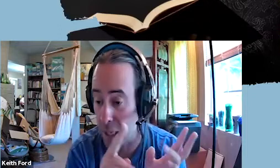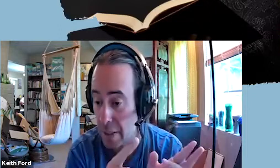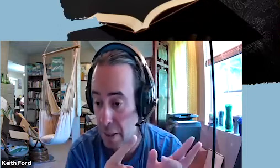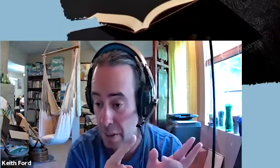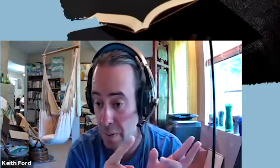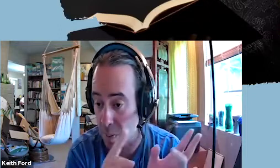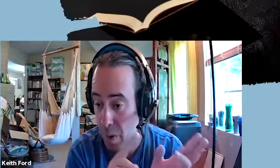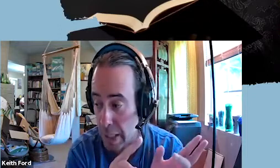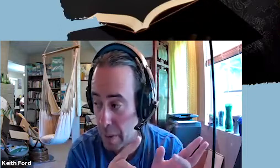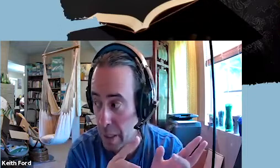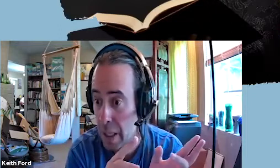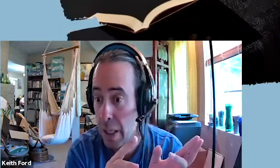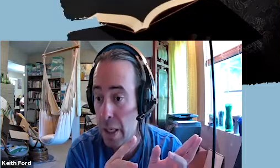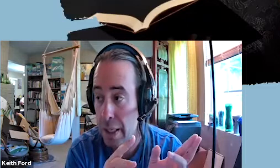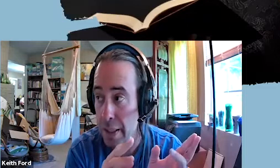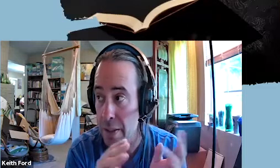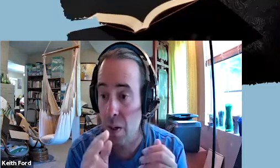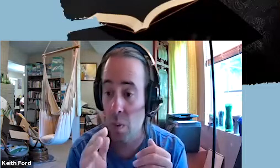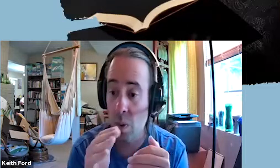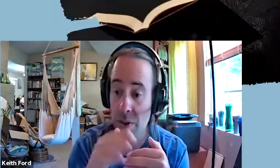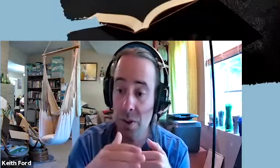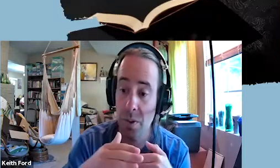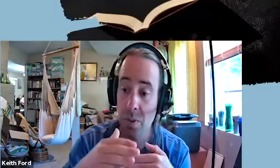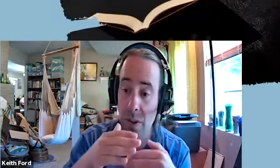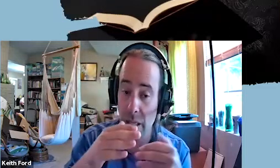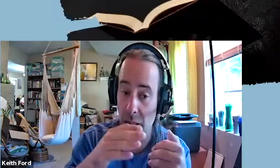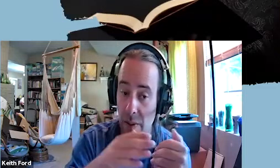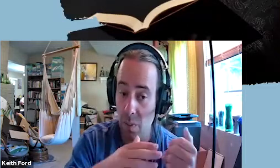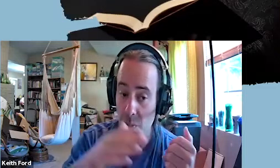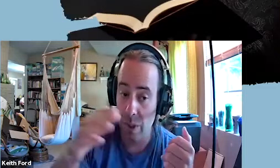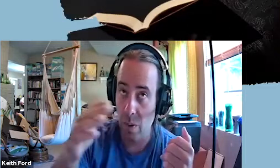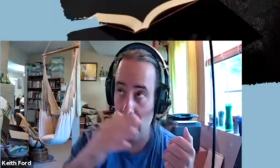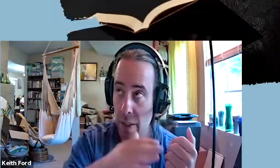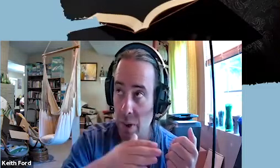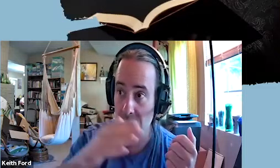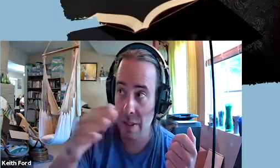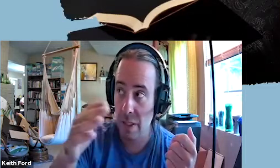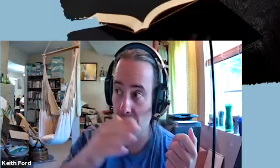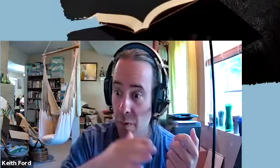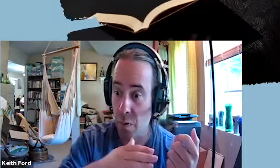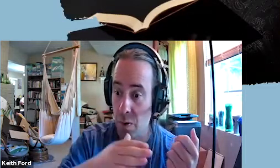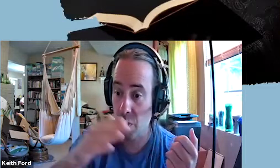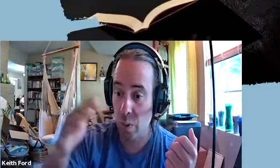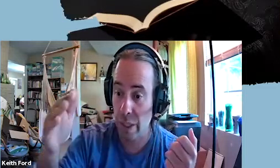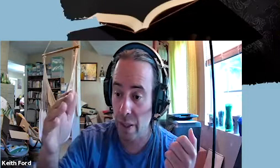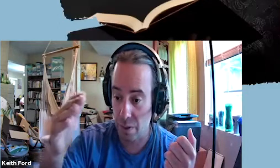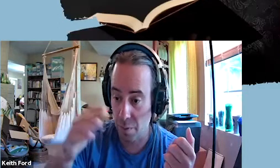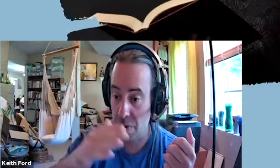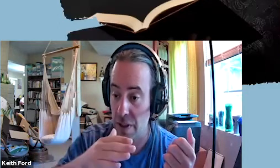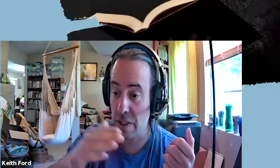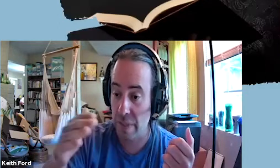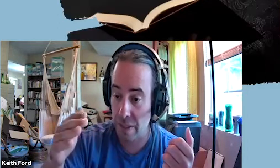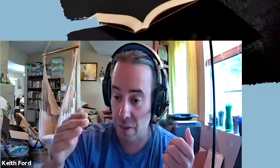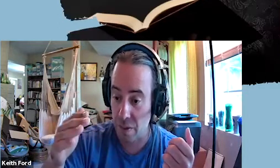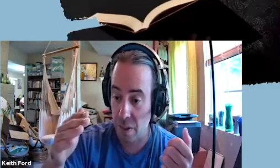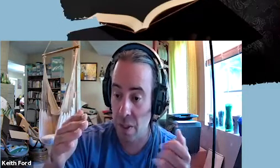figures in with adjuncts, with part-timers, is once you, when you are in the process of your first 3 years, your